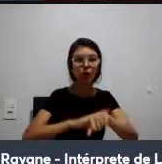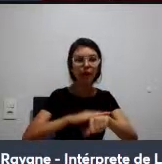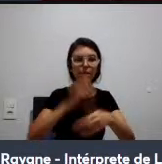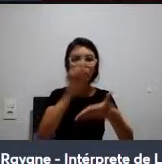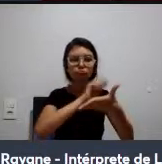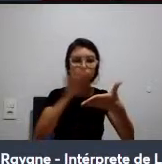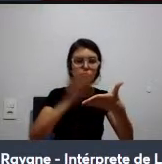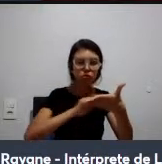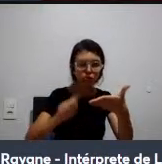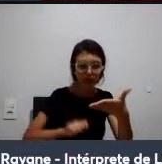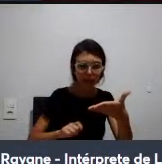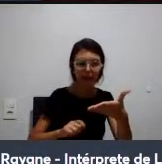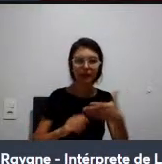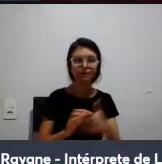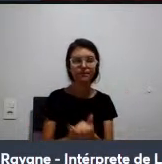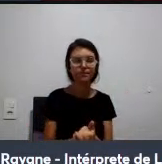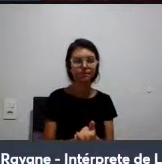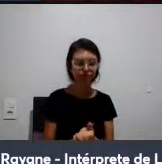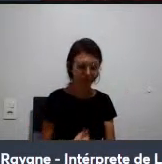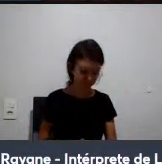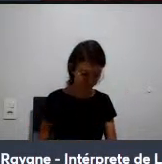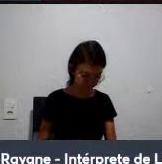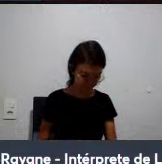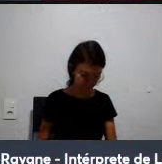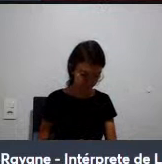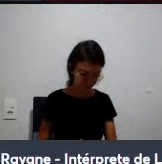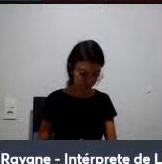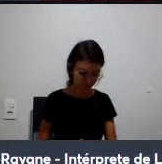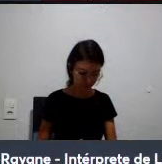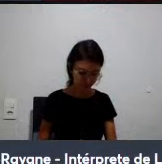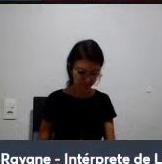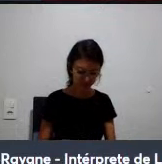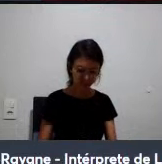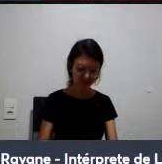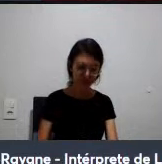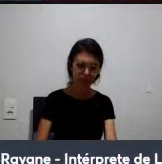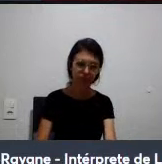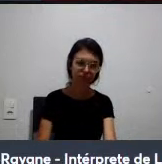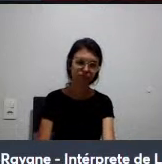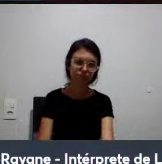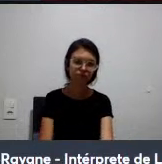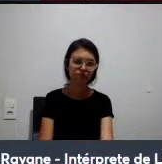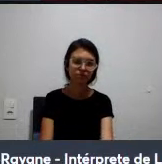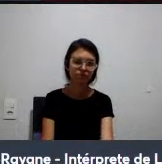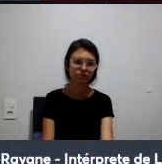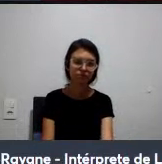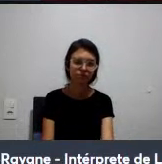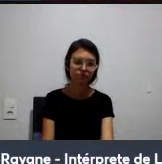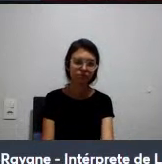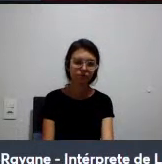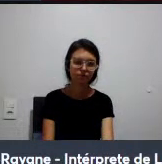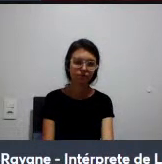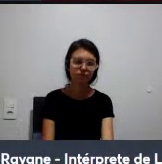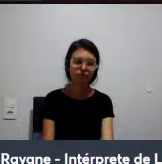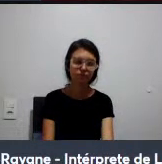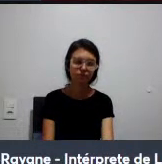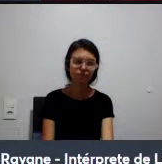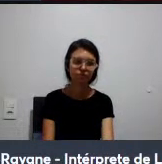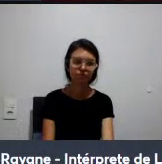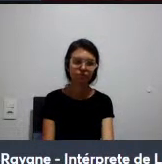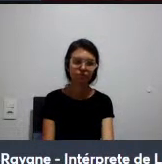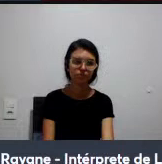So, at a certain point in the revisions, the paper is ready to send to a